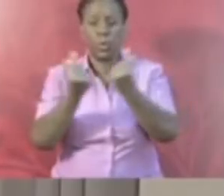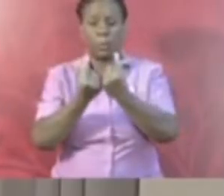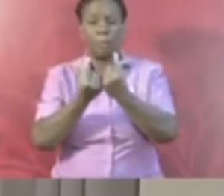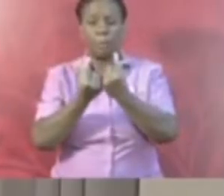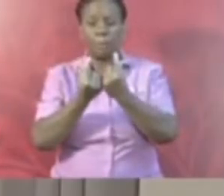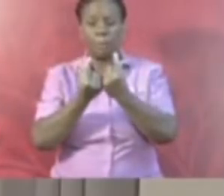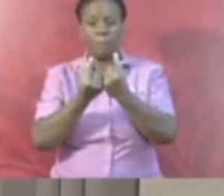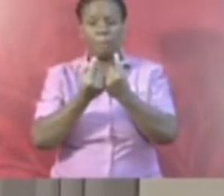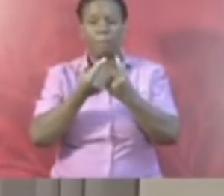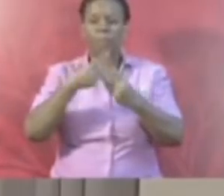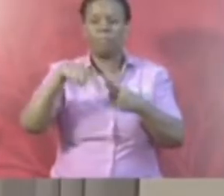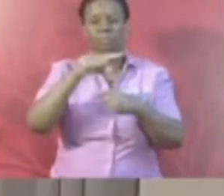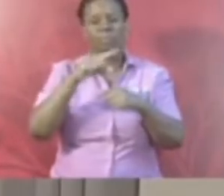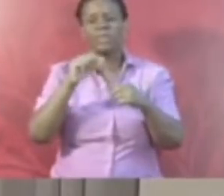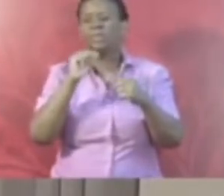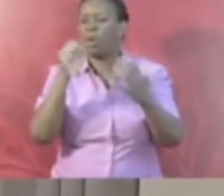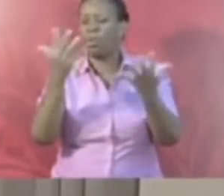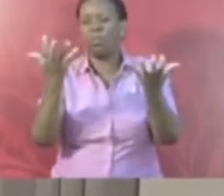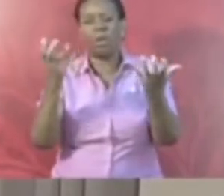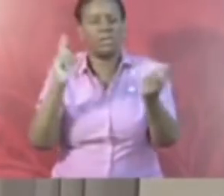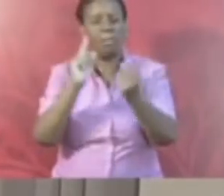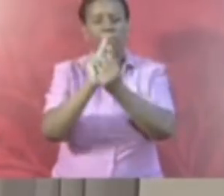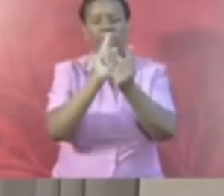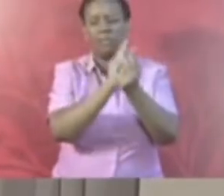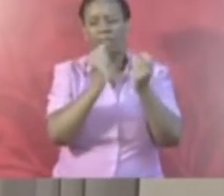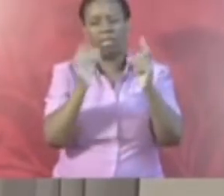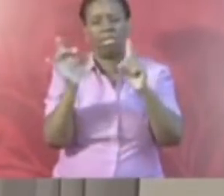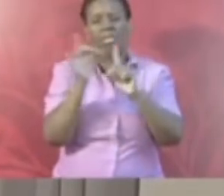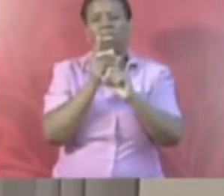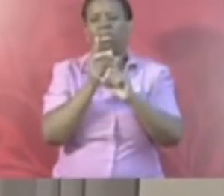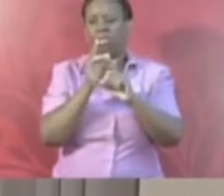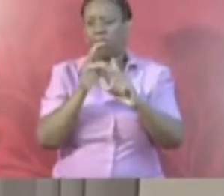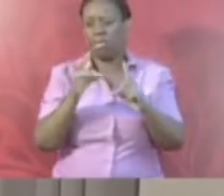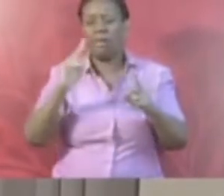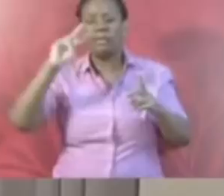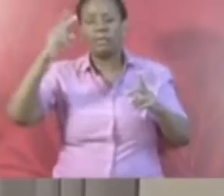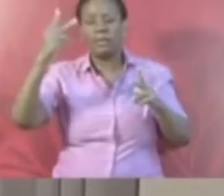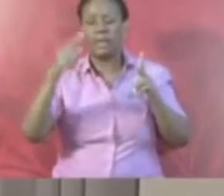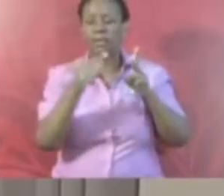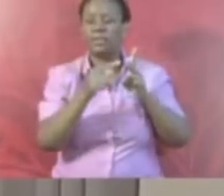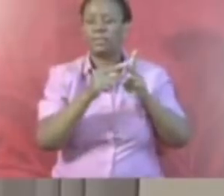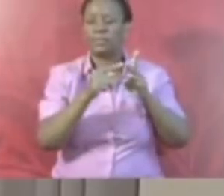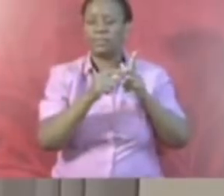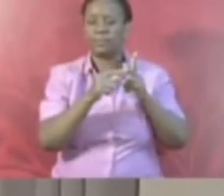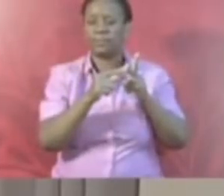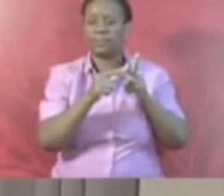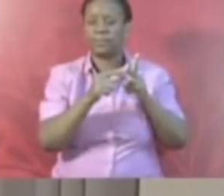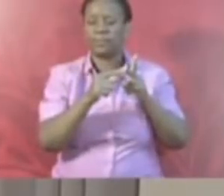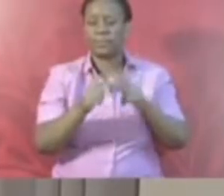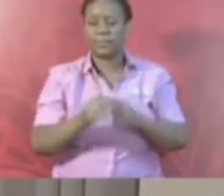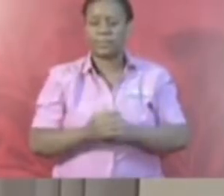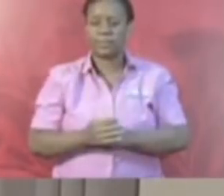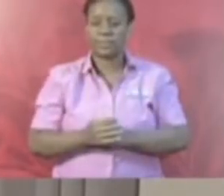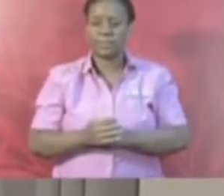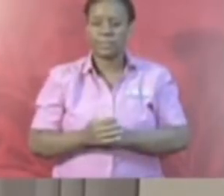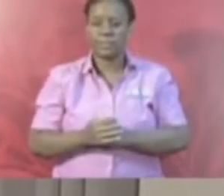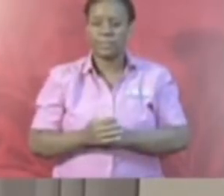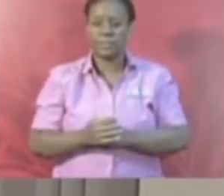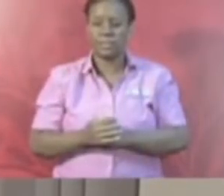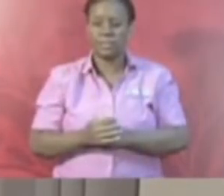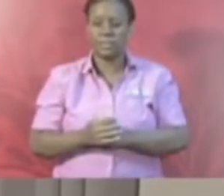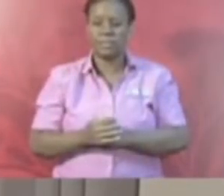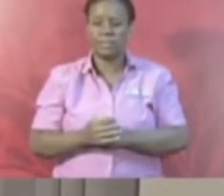leadership position. The second point that I wanted to deal with this morning is the new public